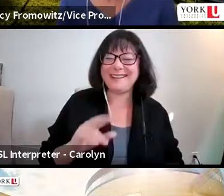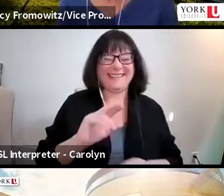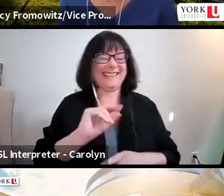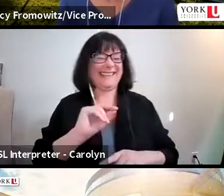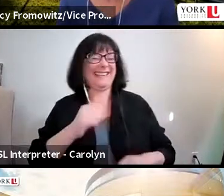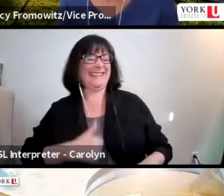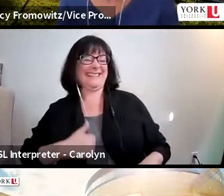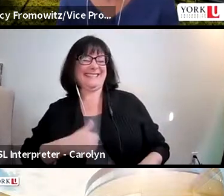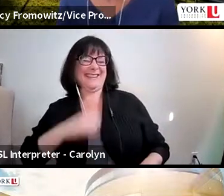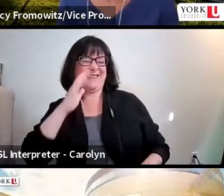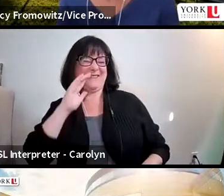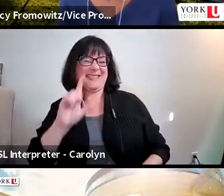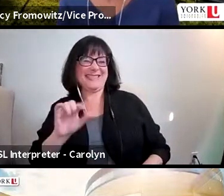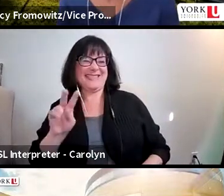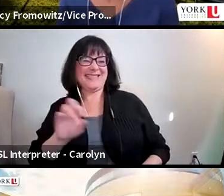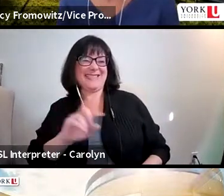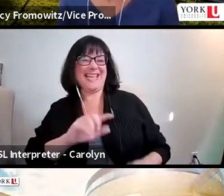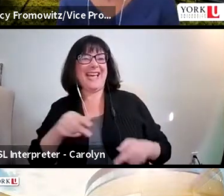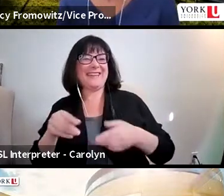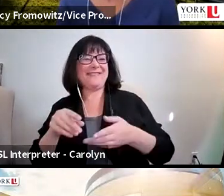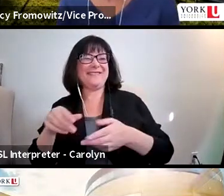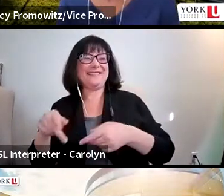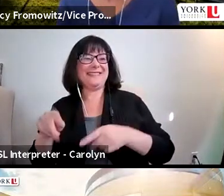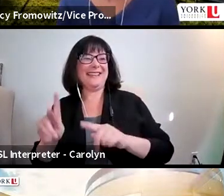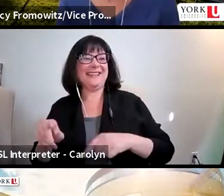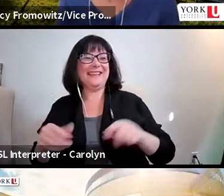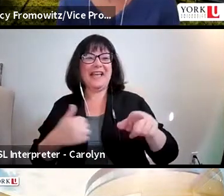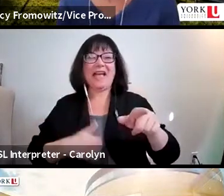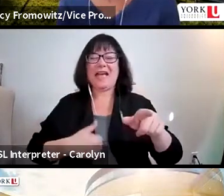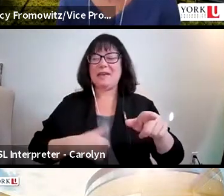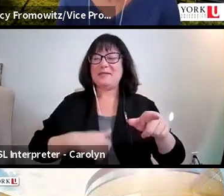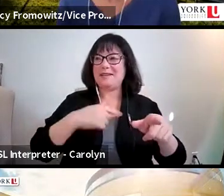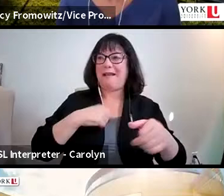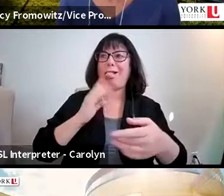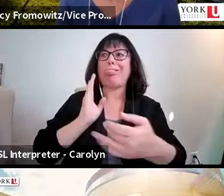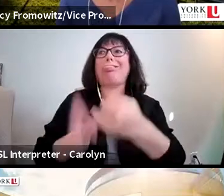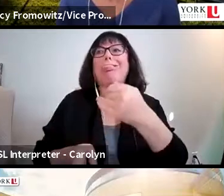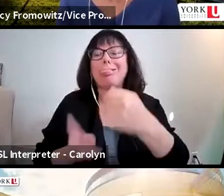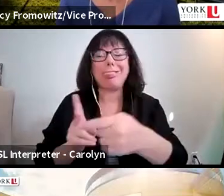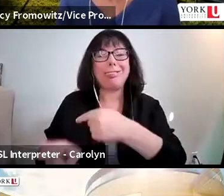Sorry. I'm sorry. Who have I interrupted?